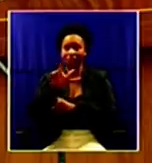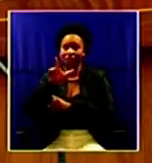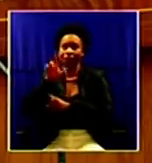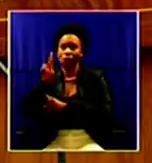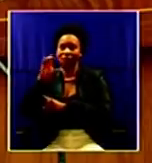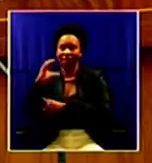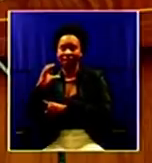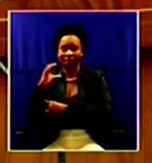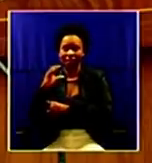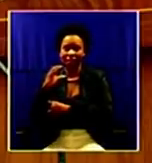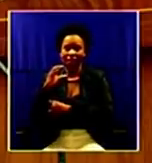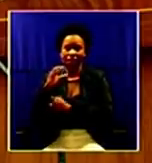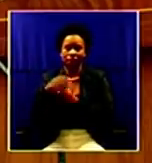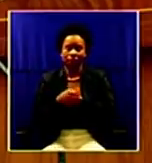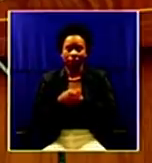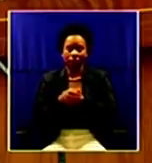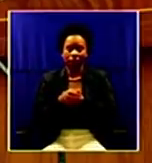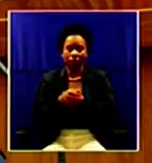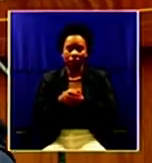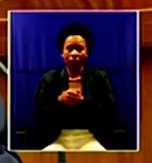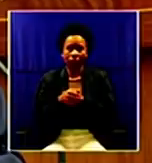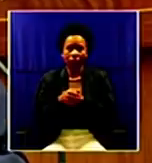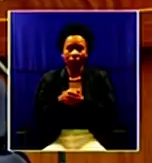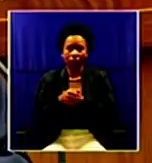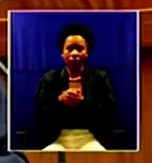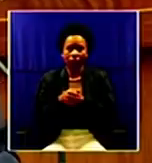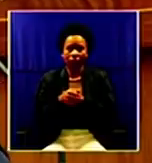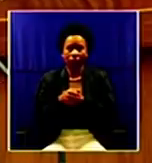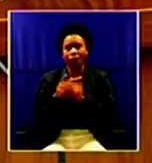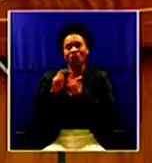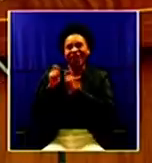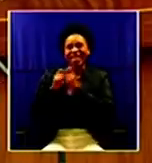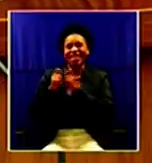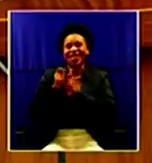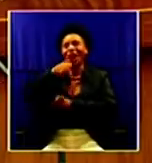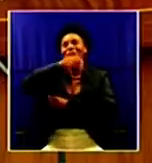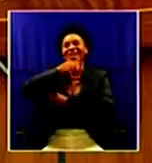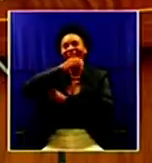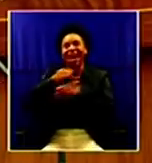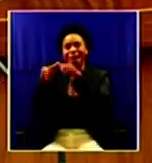There is no increase in the price of traditional beer.